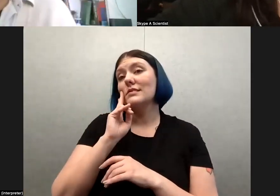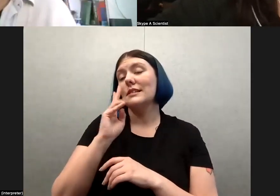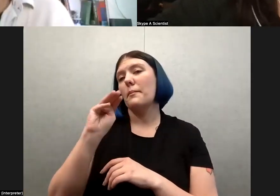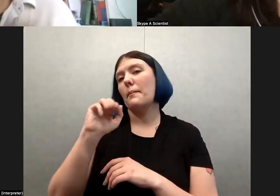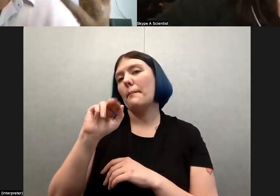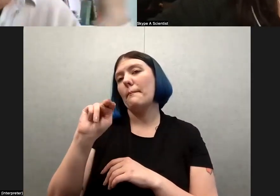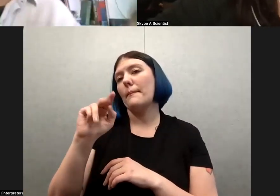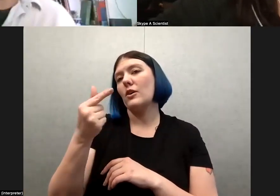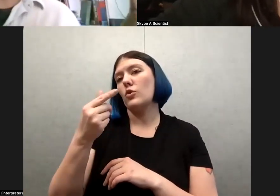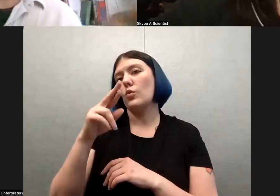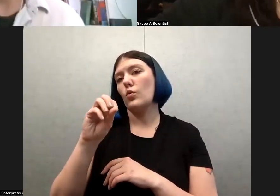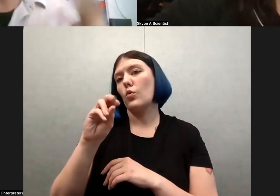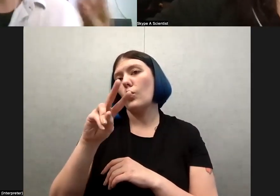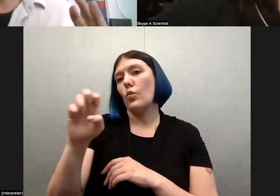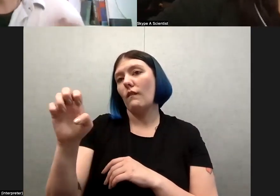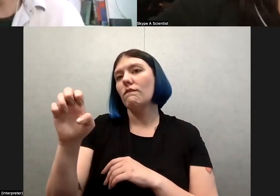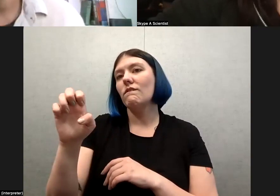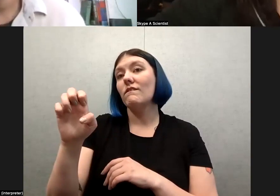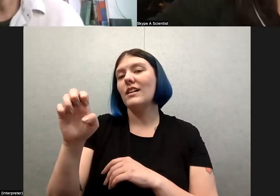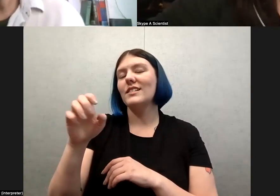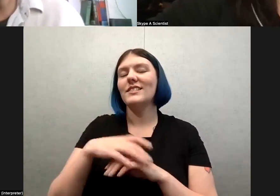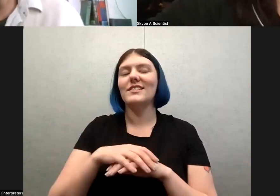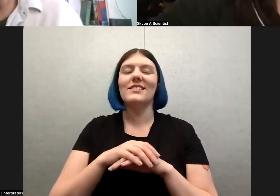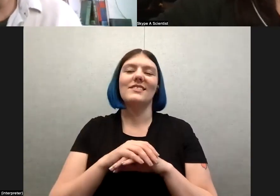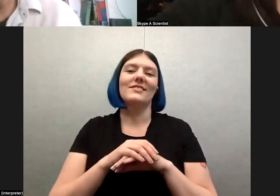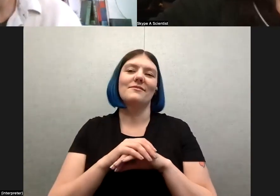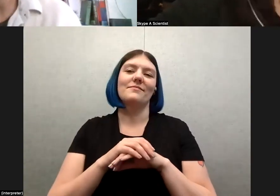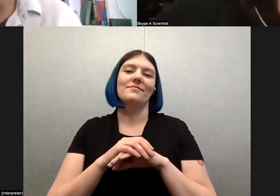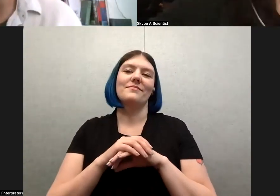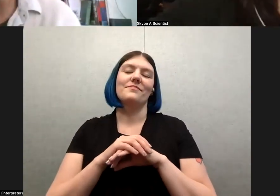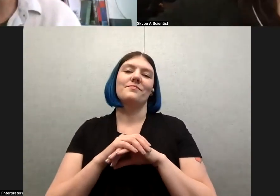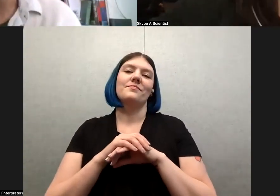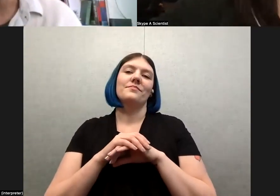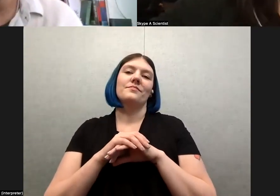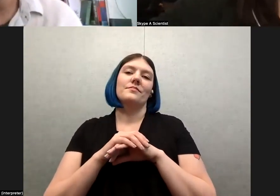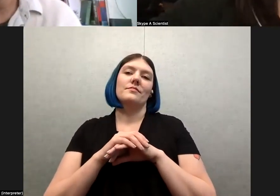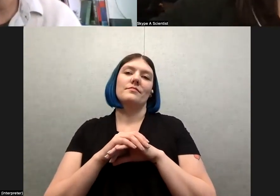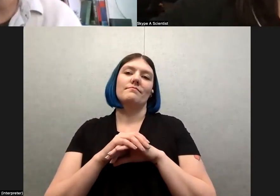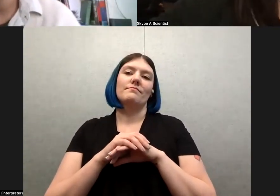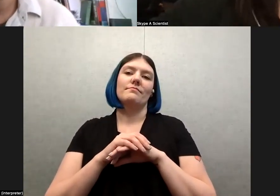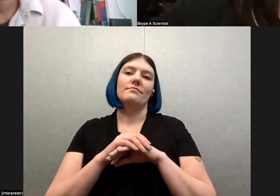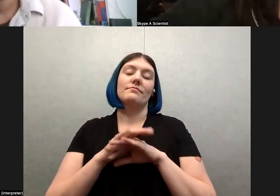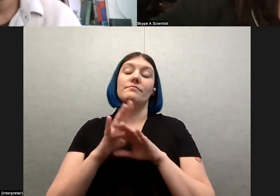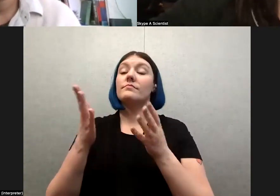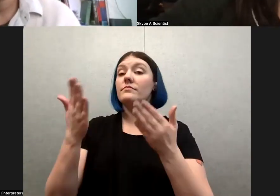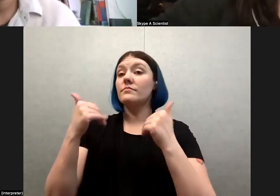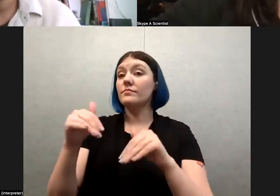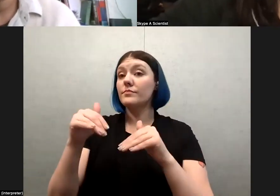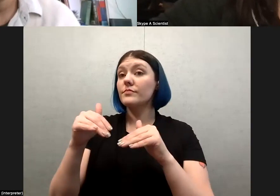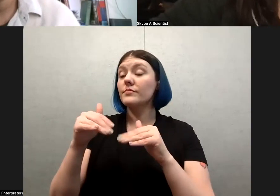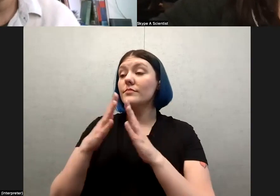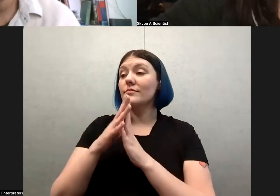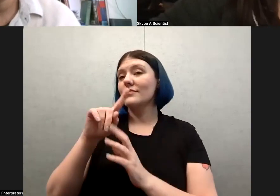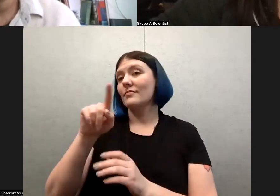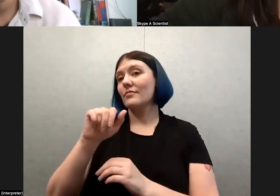trees that can grow in the ocean, which is kind of wild. Super cool. So salt resistant. Love it. The next question is from Xander